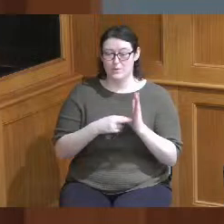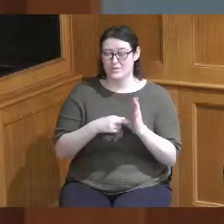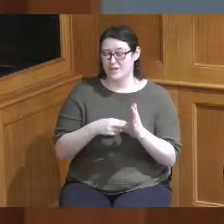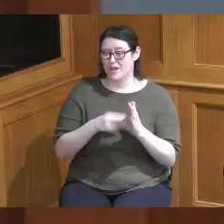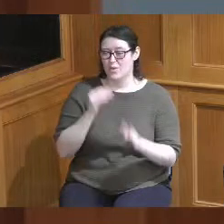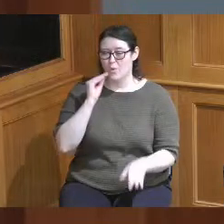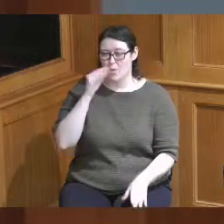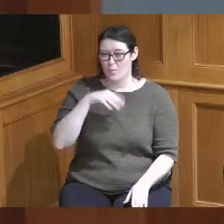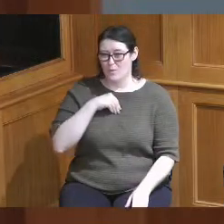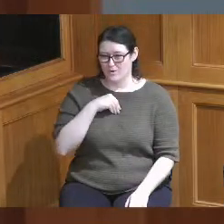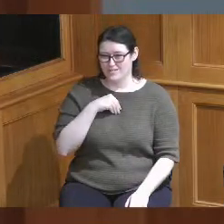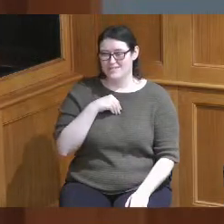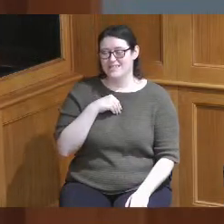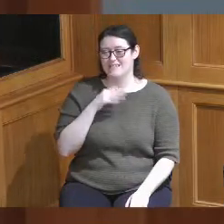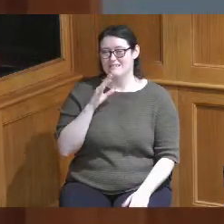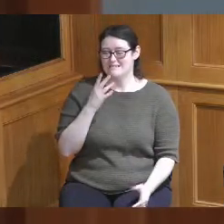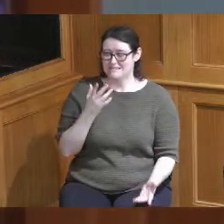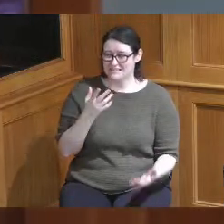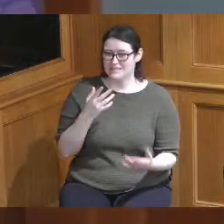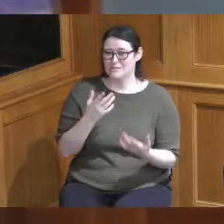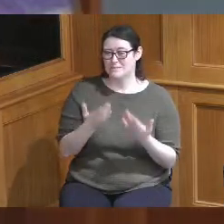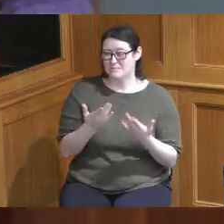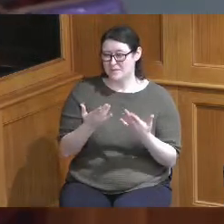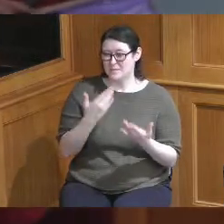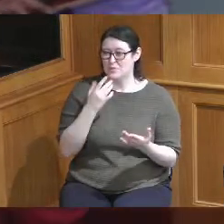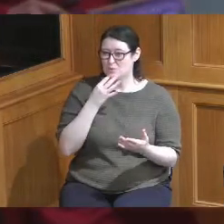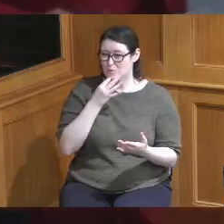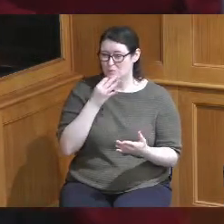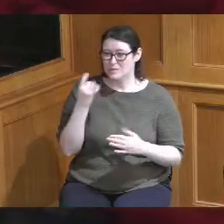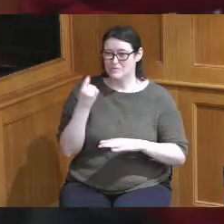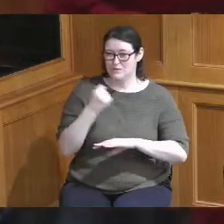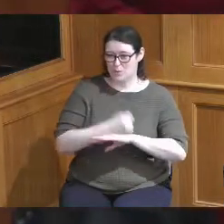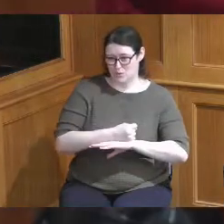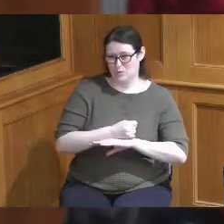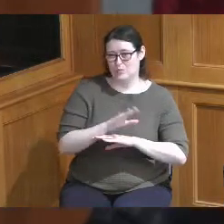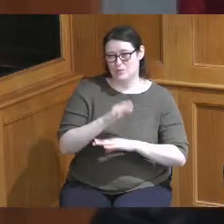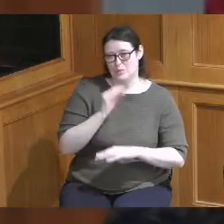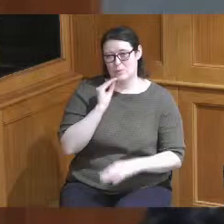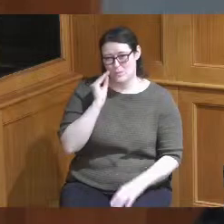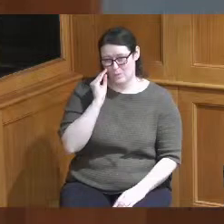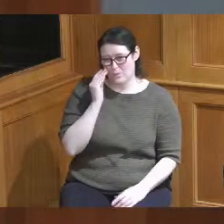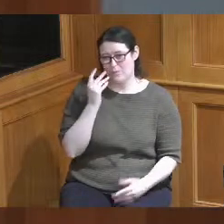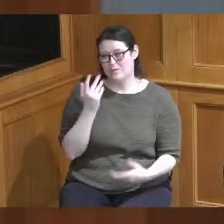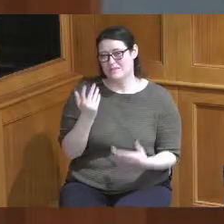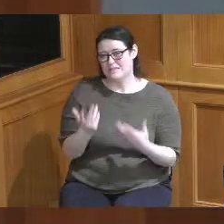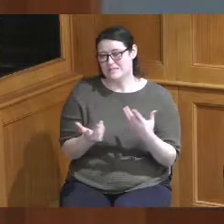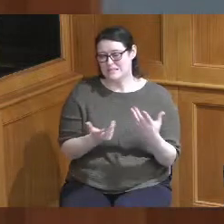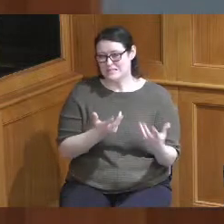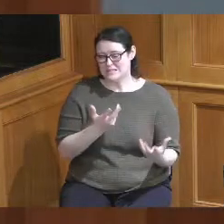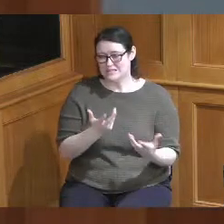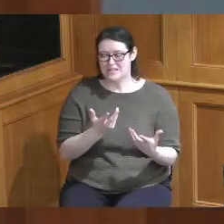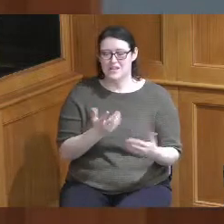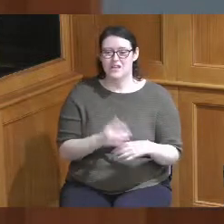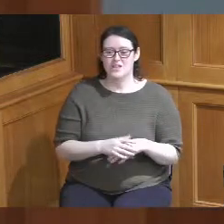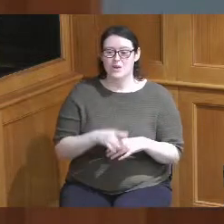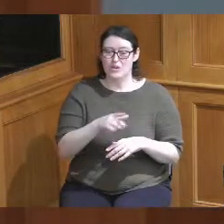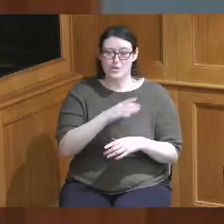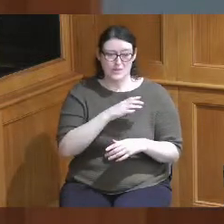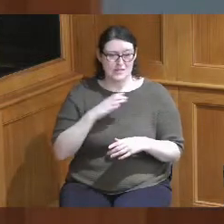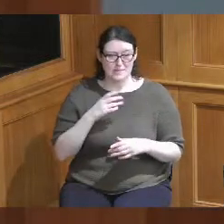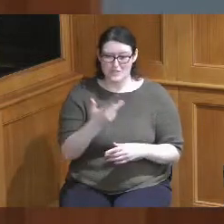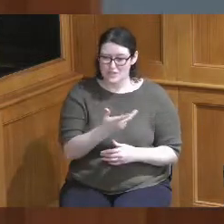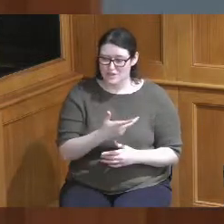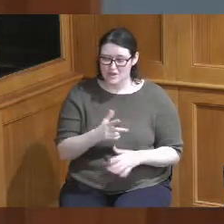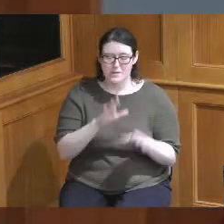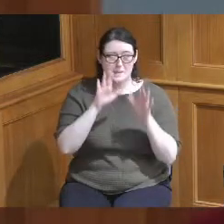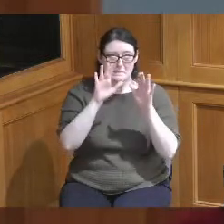homeowners facing foreclosure, who are right now at risk of losing their homes. And this commission, this county, has done a remarkable